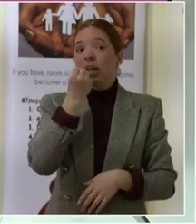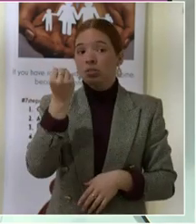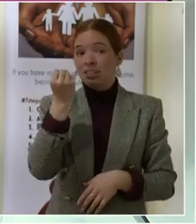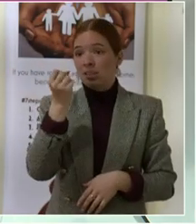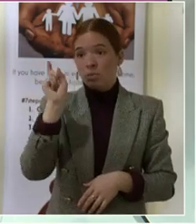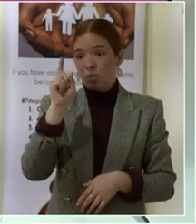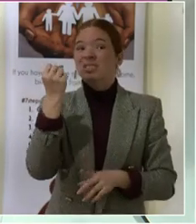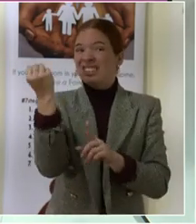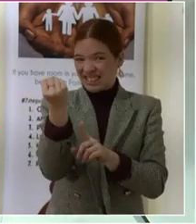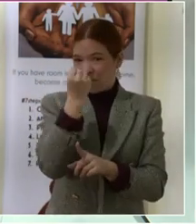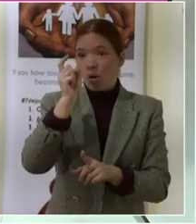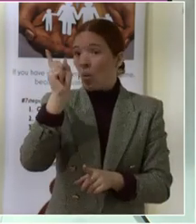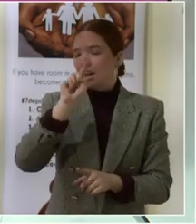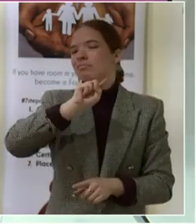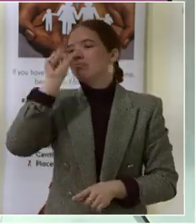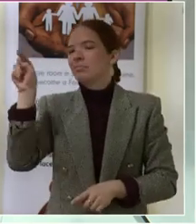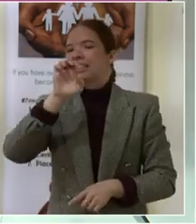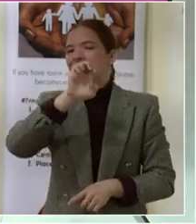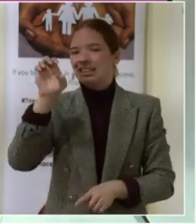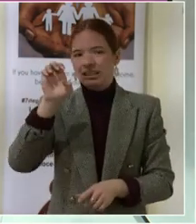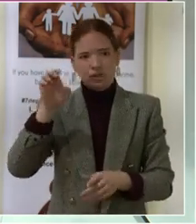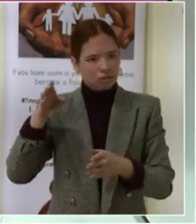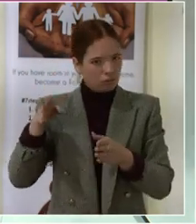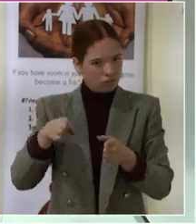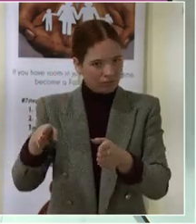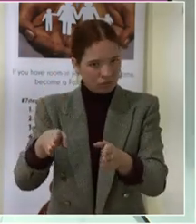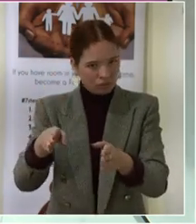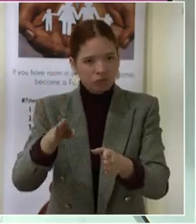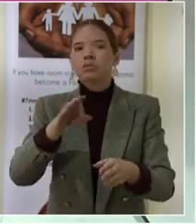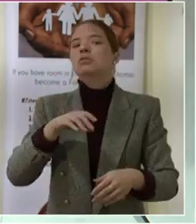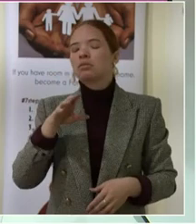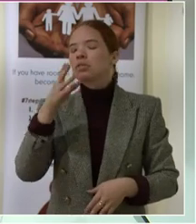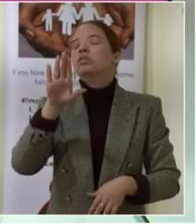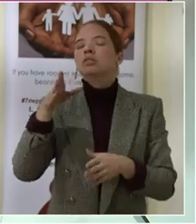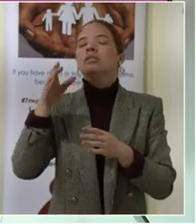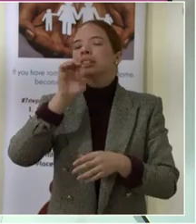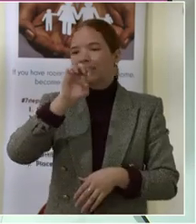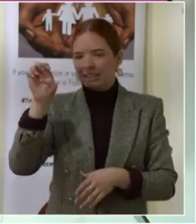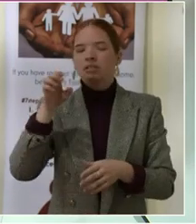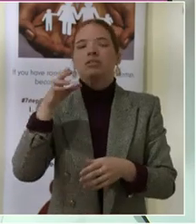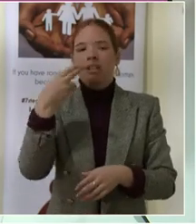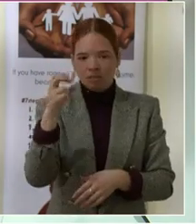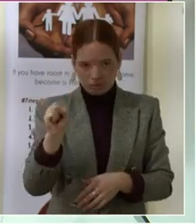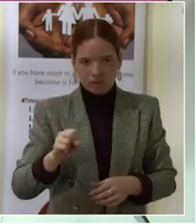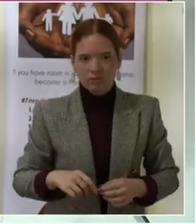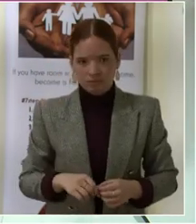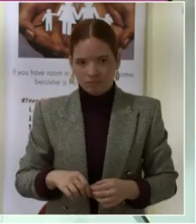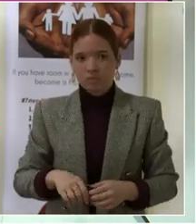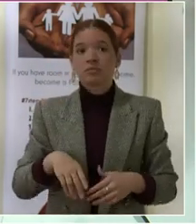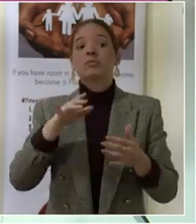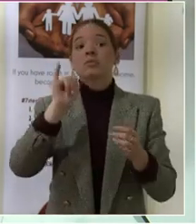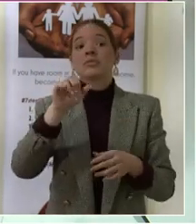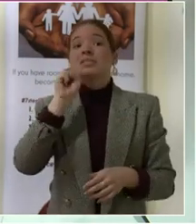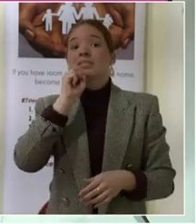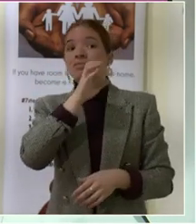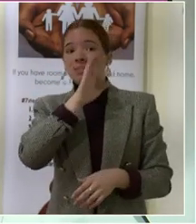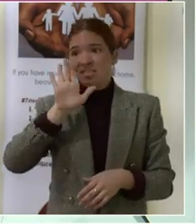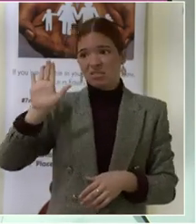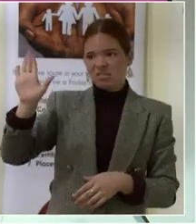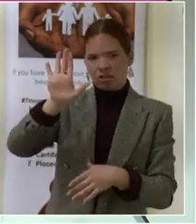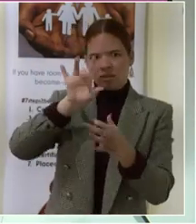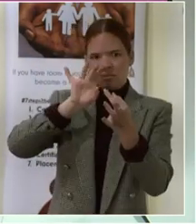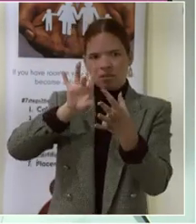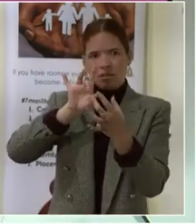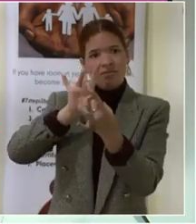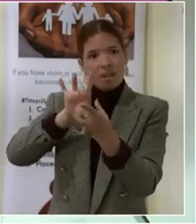the seniors of D.C. had theirs yesterday, and they got in some good ideas. So everybody else, time to get in your good ideas.